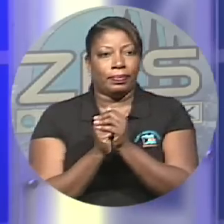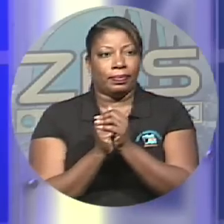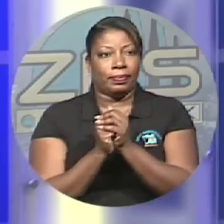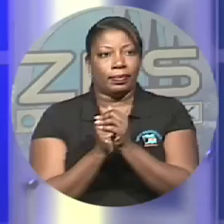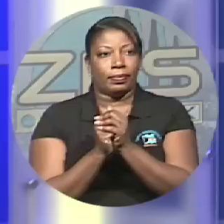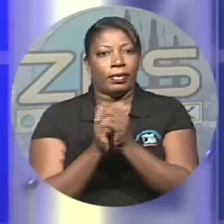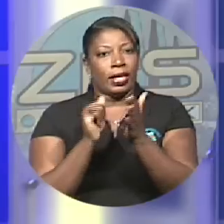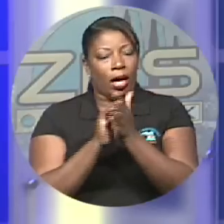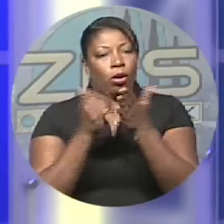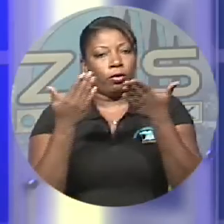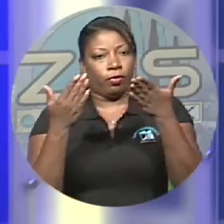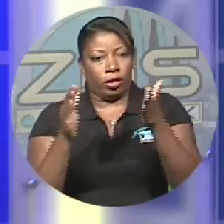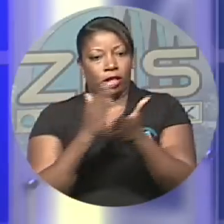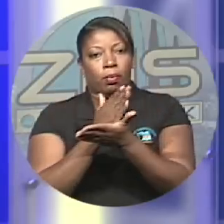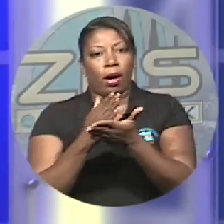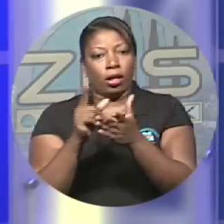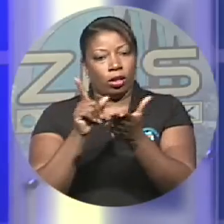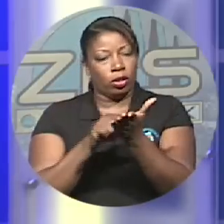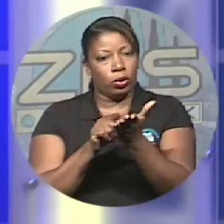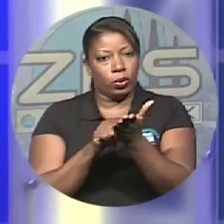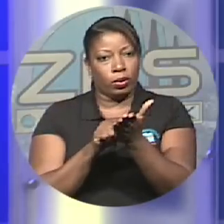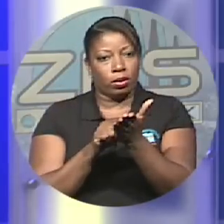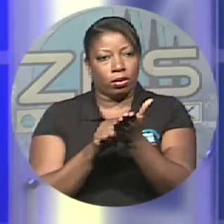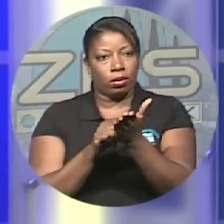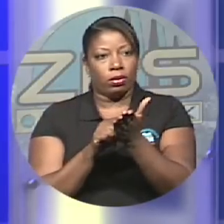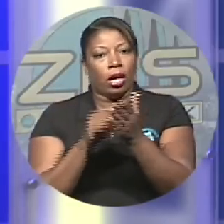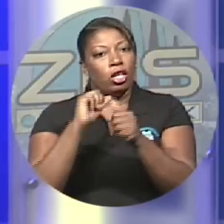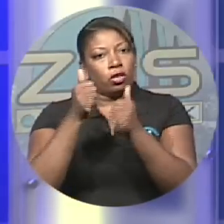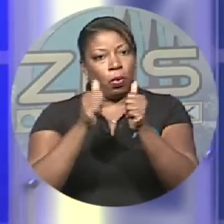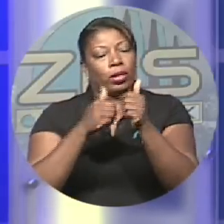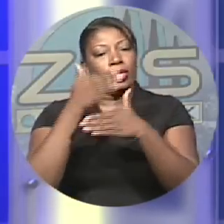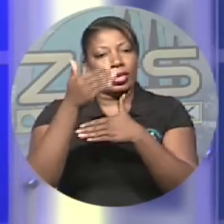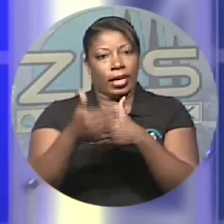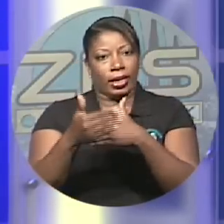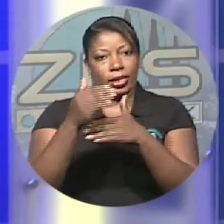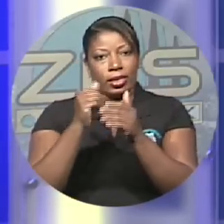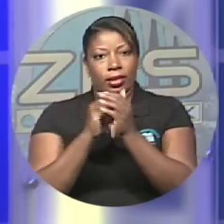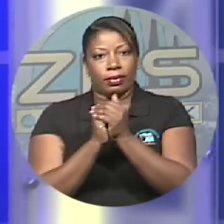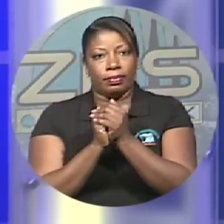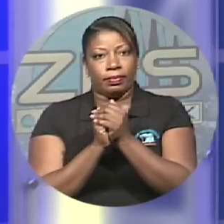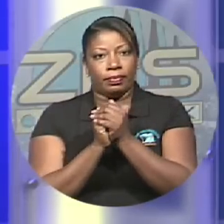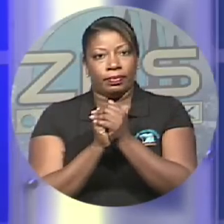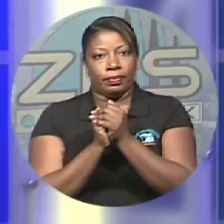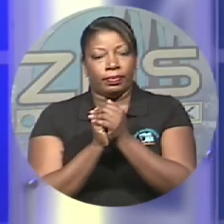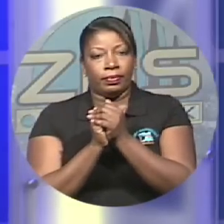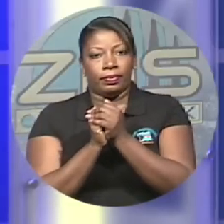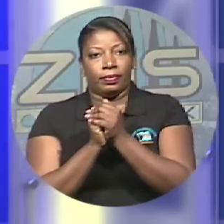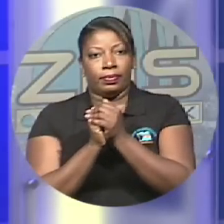All right, well, that does it for this portion of the news. Don't go away. Julian Gibson is up next with ZNS Total Sports.